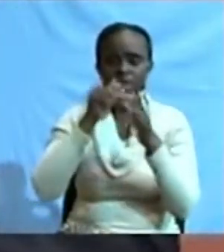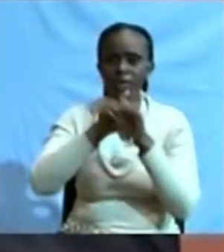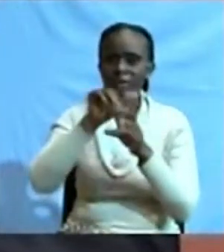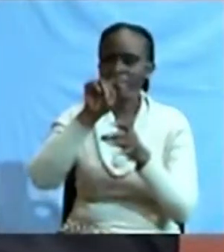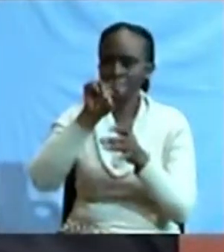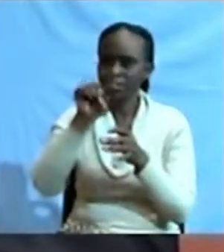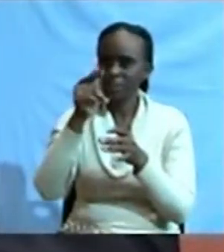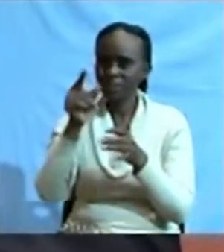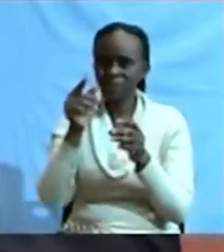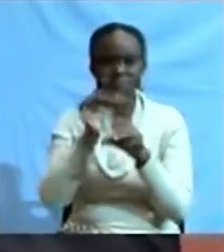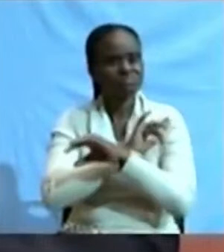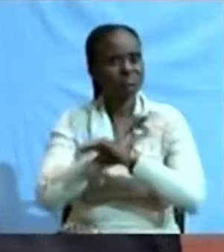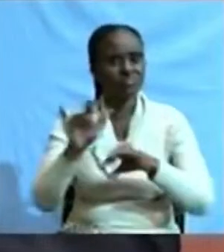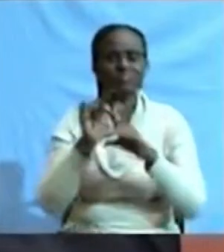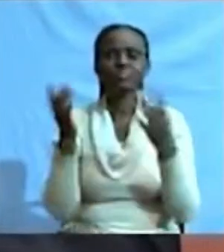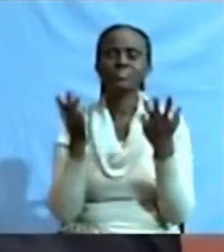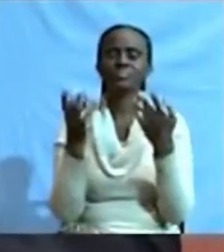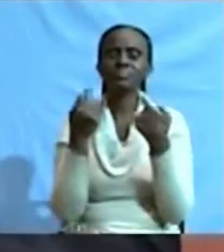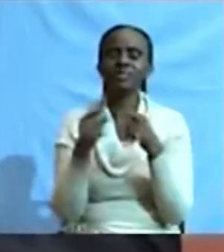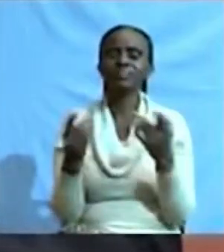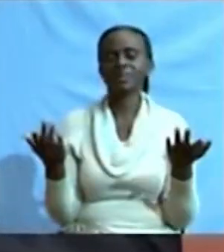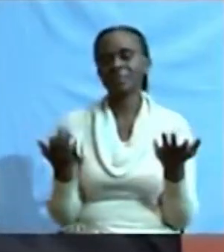2021, nothing happened.